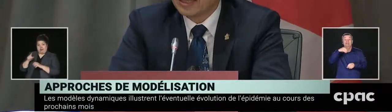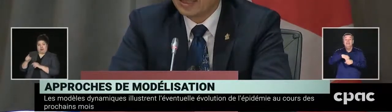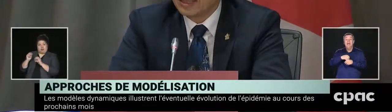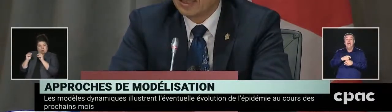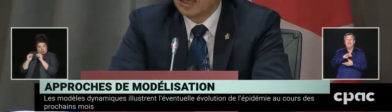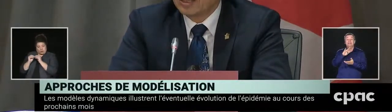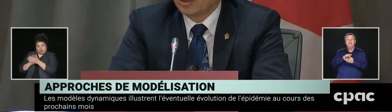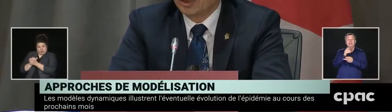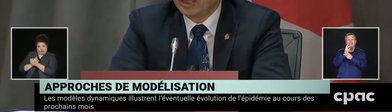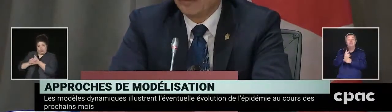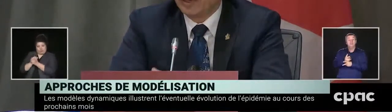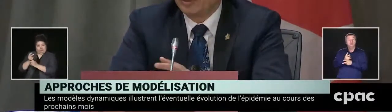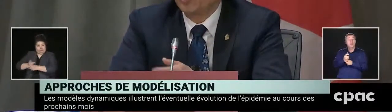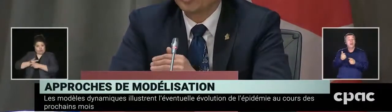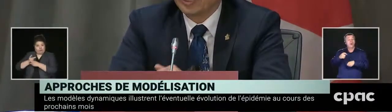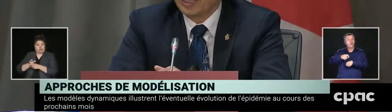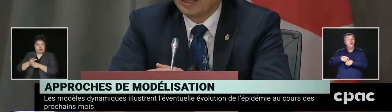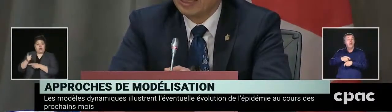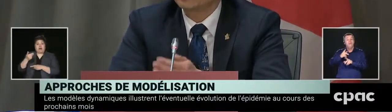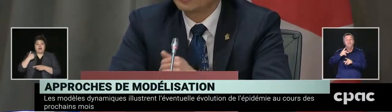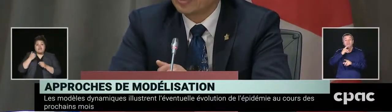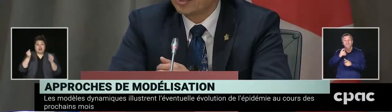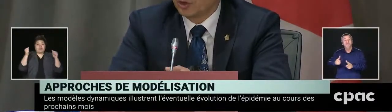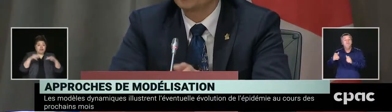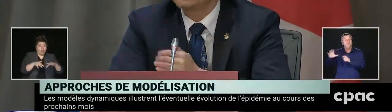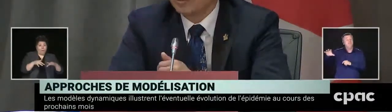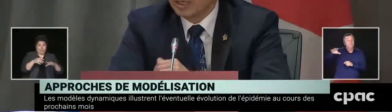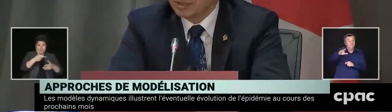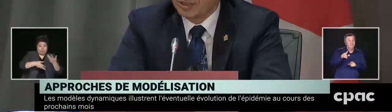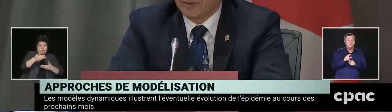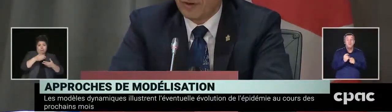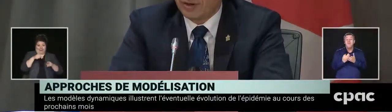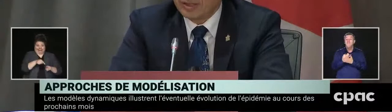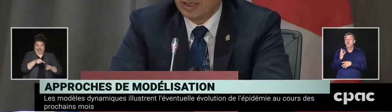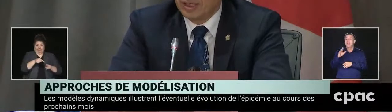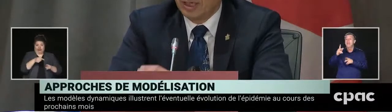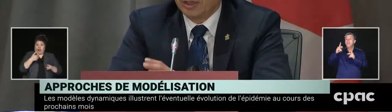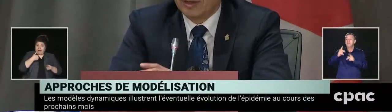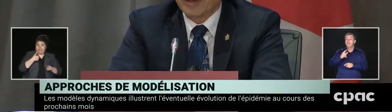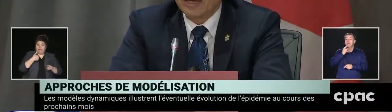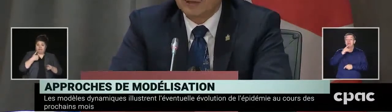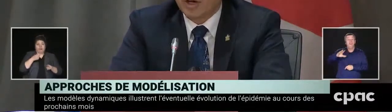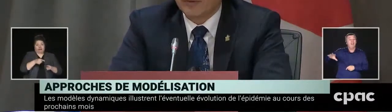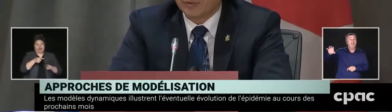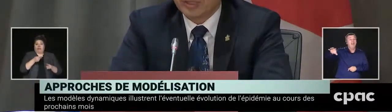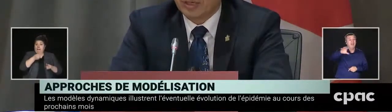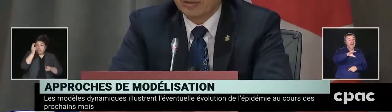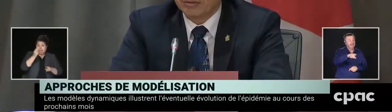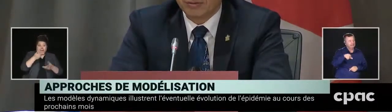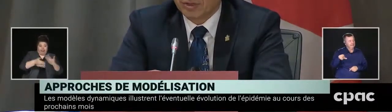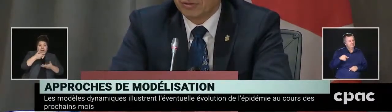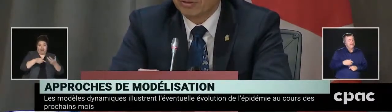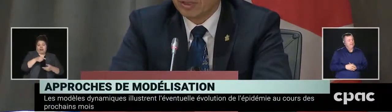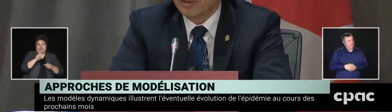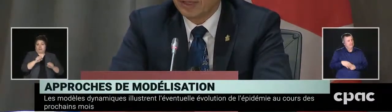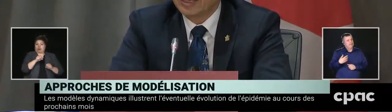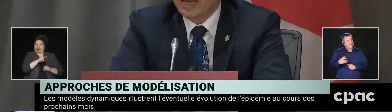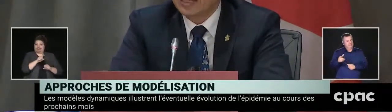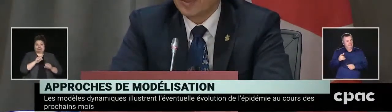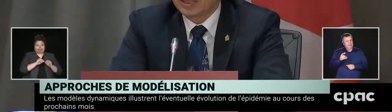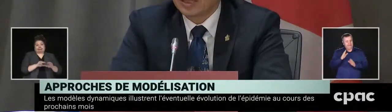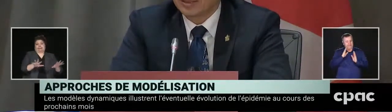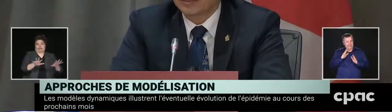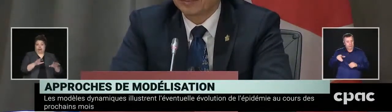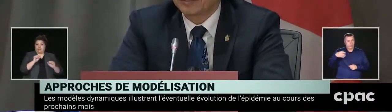congregate settings, that certainly if you were to get an introduction or reintroduction of the virus, it could have catastrophic results. So those are some